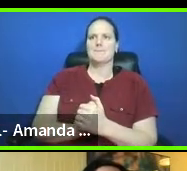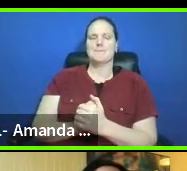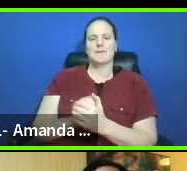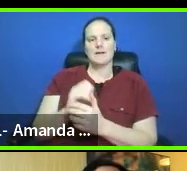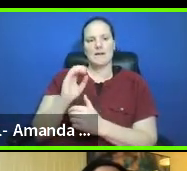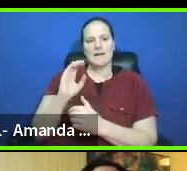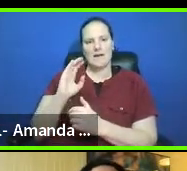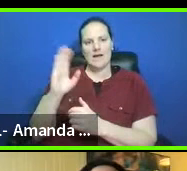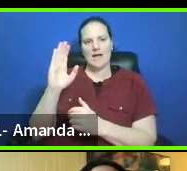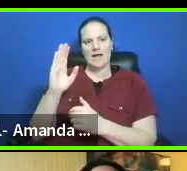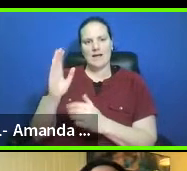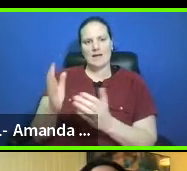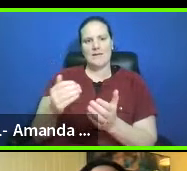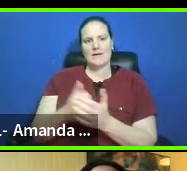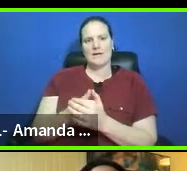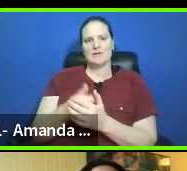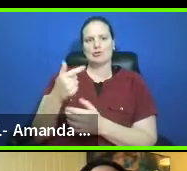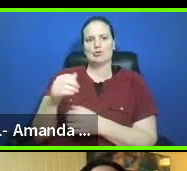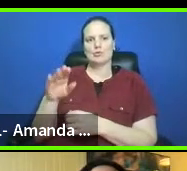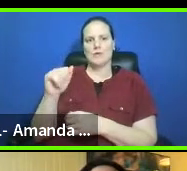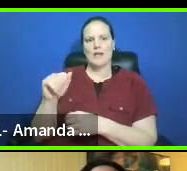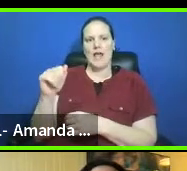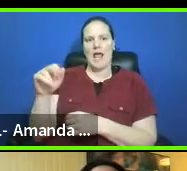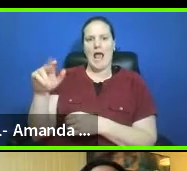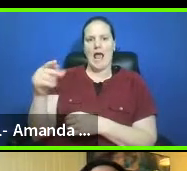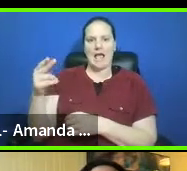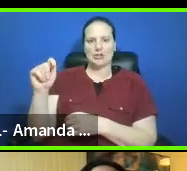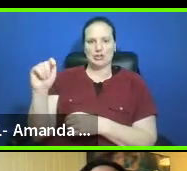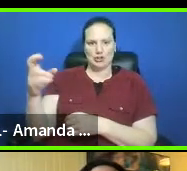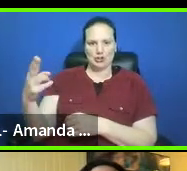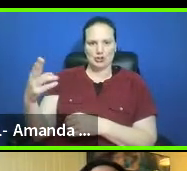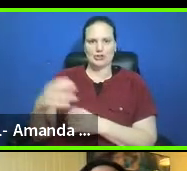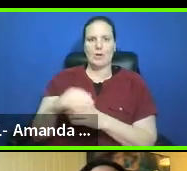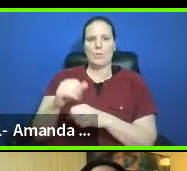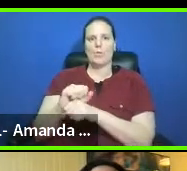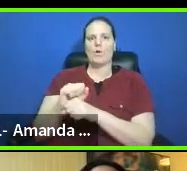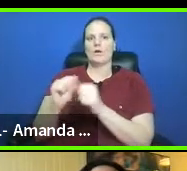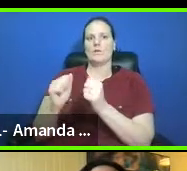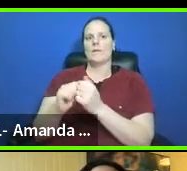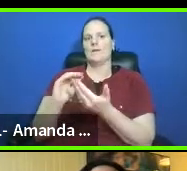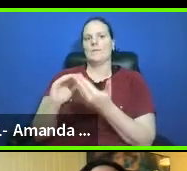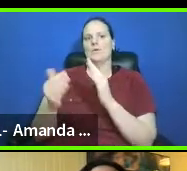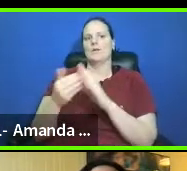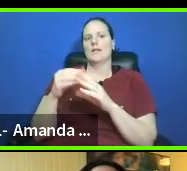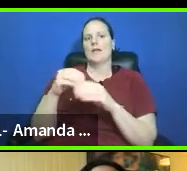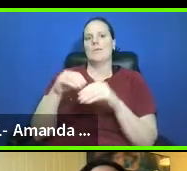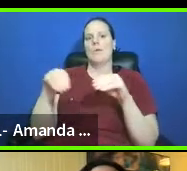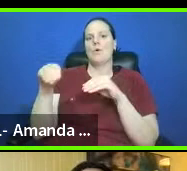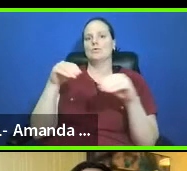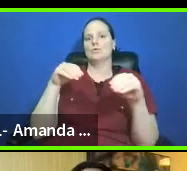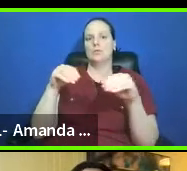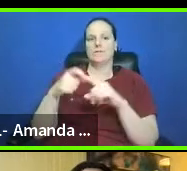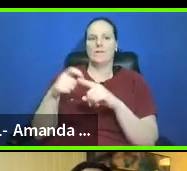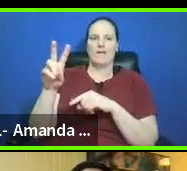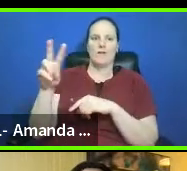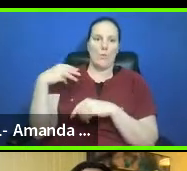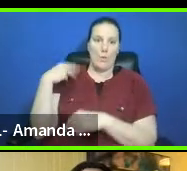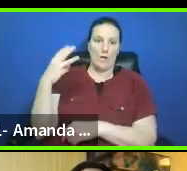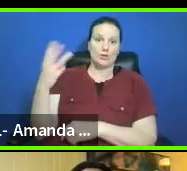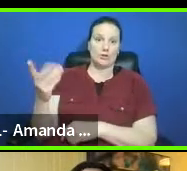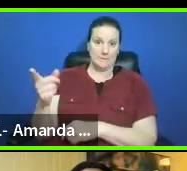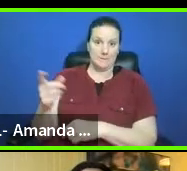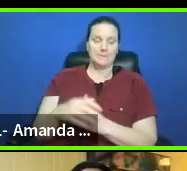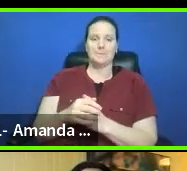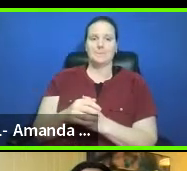Hi, I'm Jarina Hatch. I work with Community in Motion out of Vancouver,